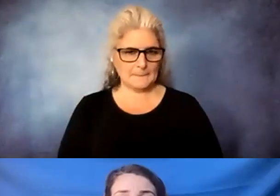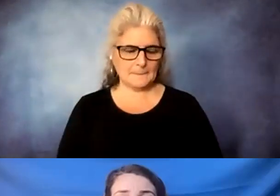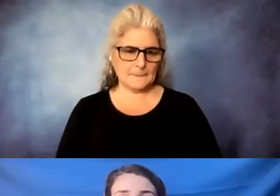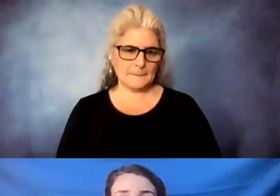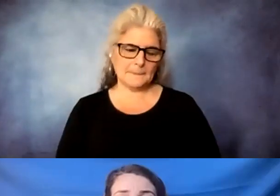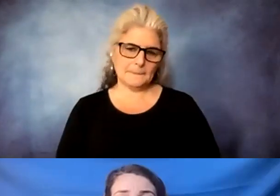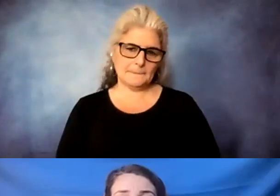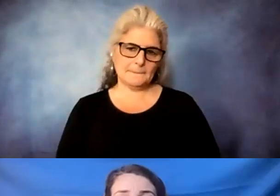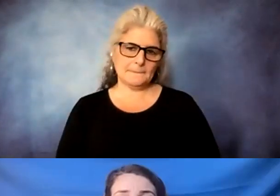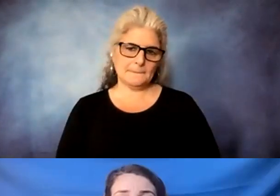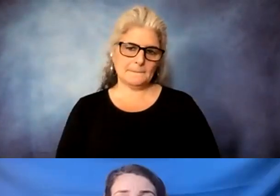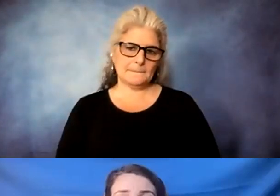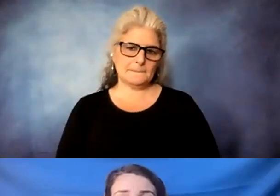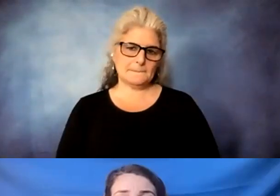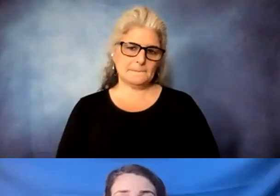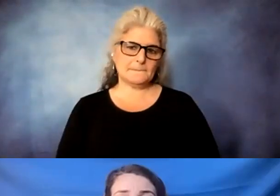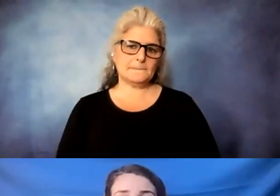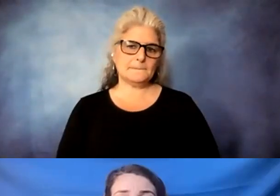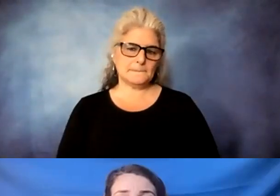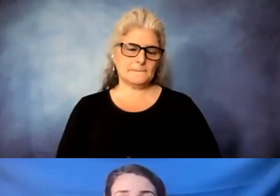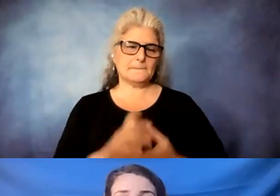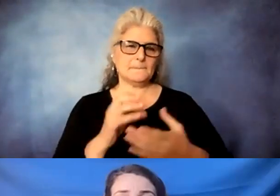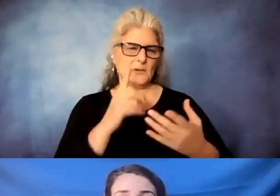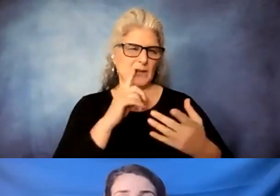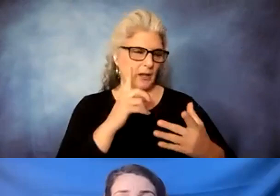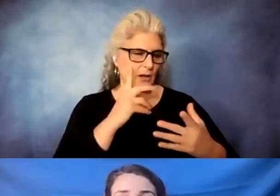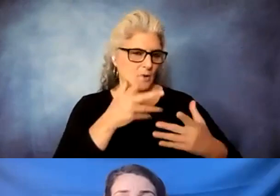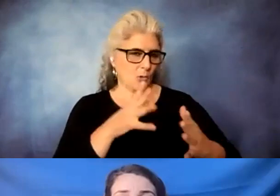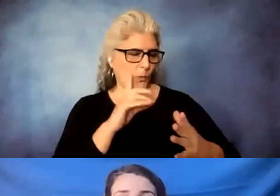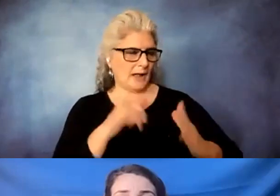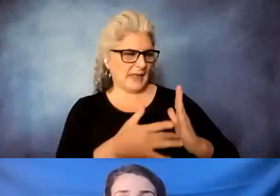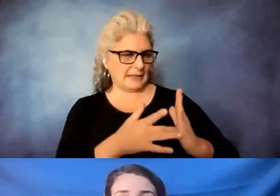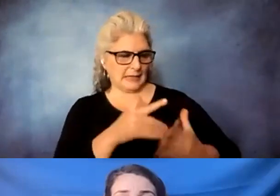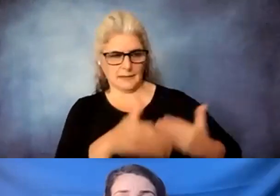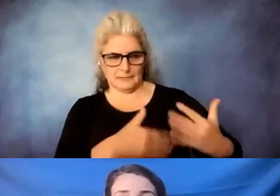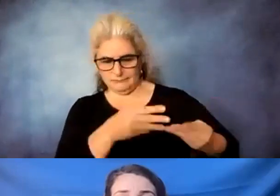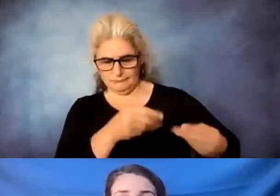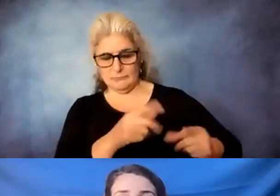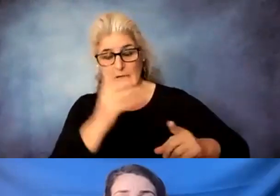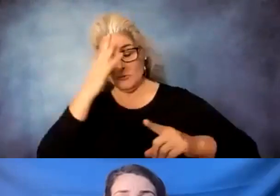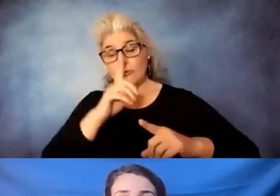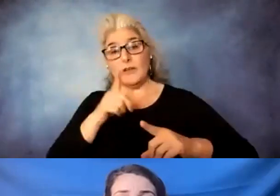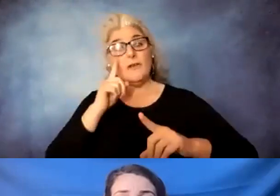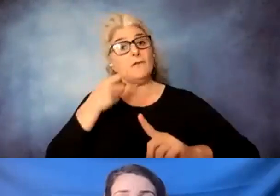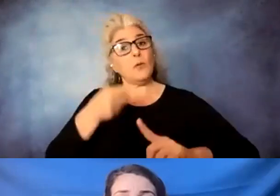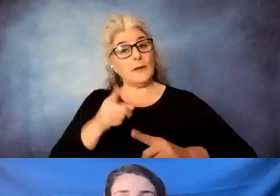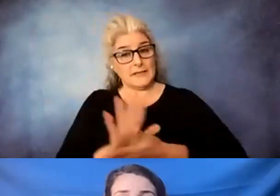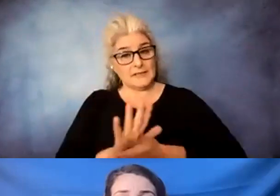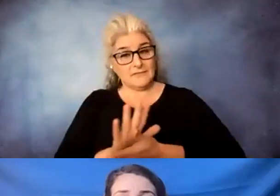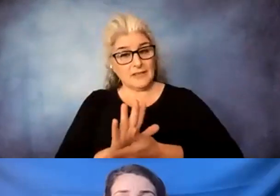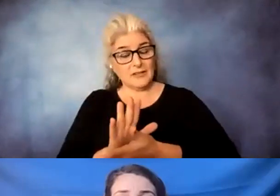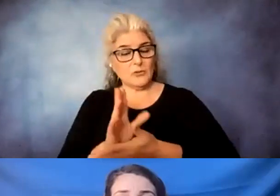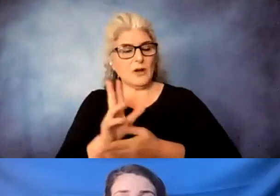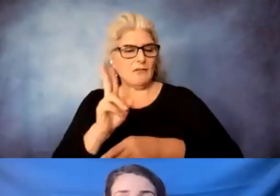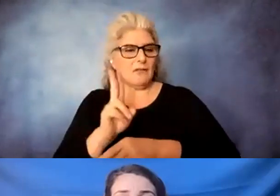So while that is booting up, I just want to again explain that I used speakers in this video, and the